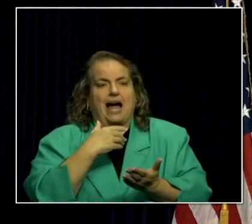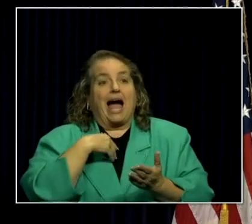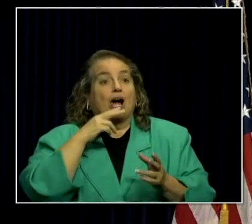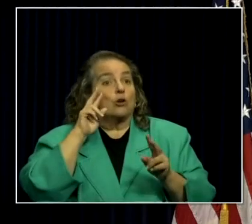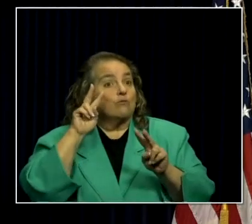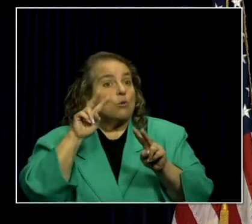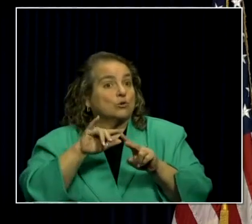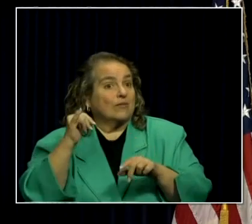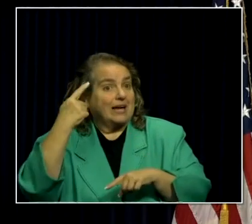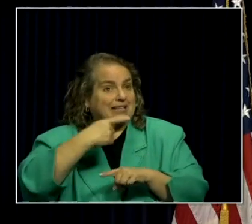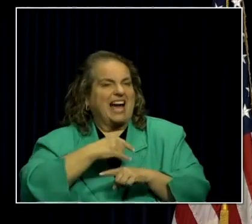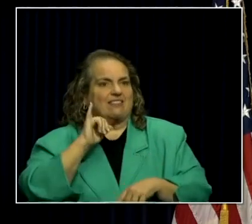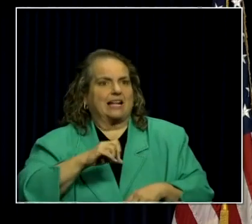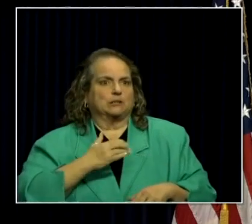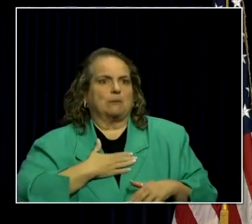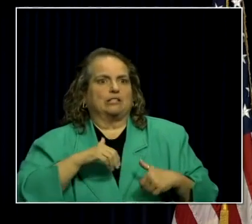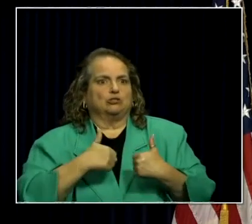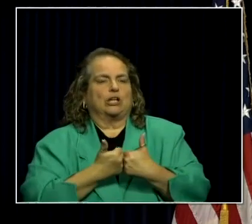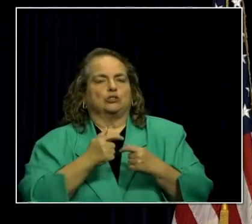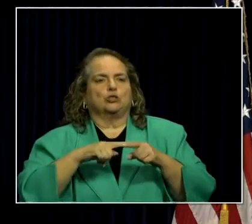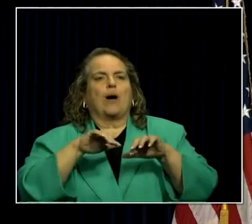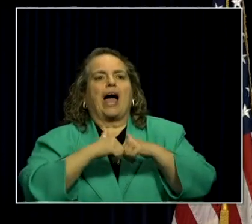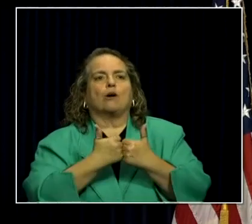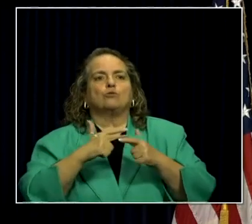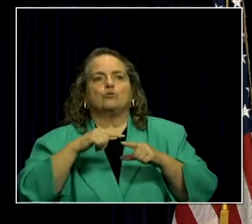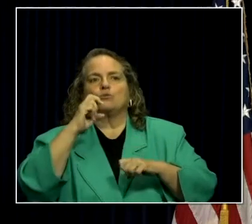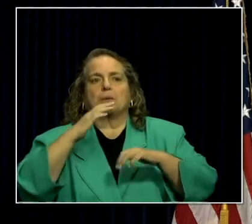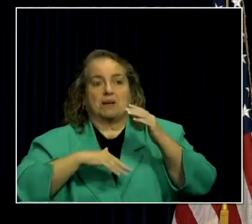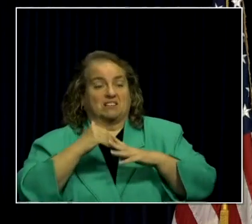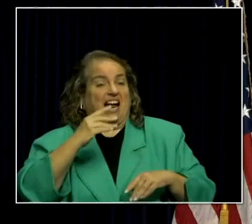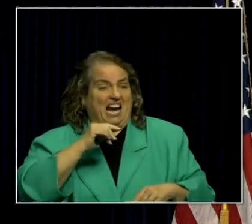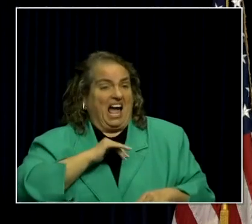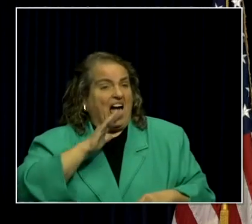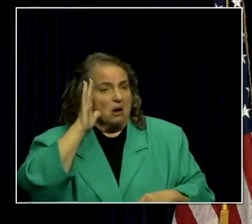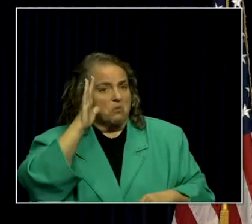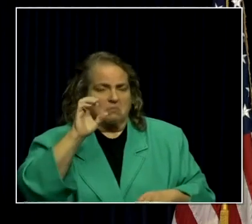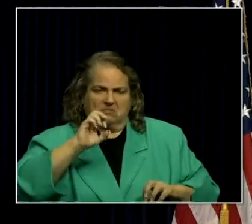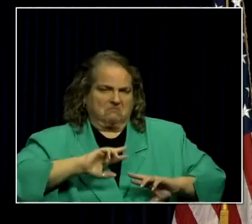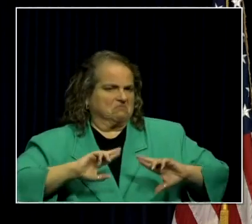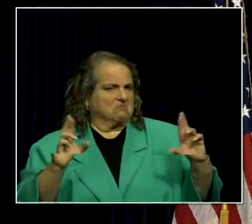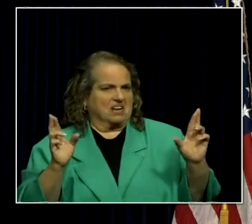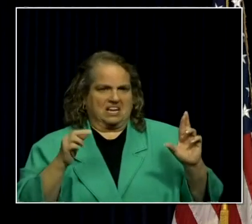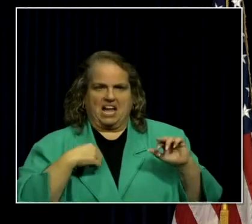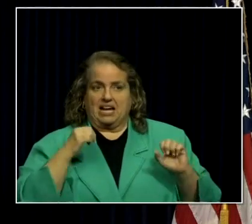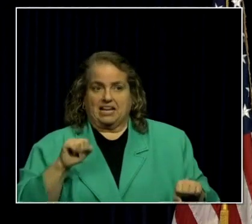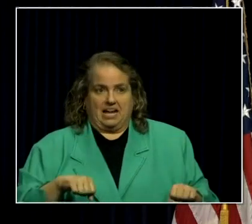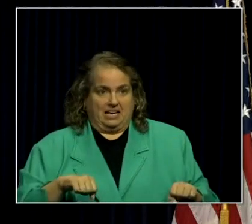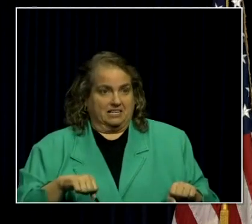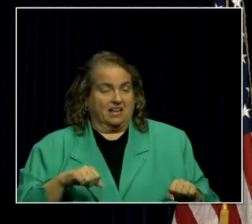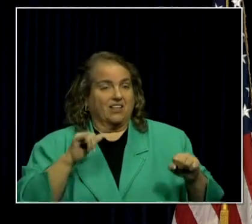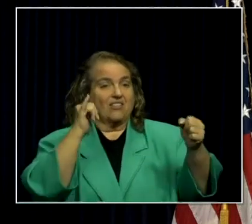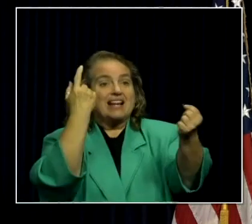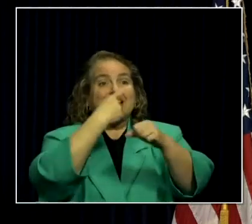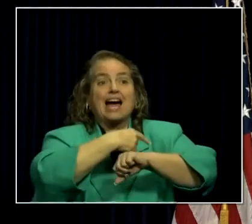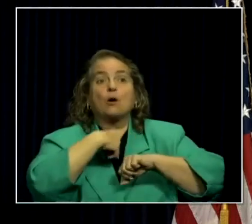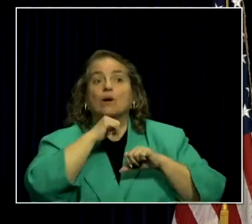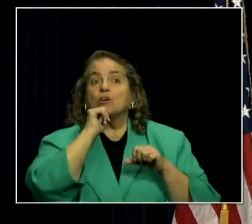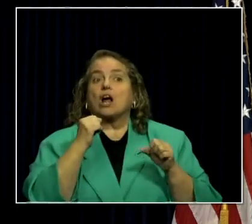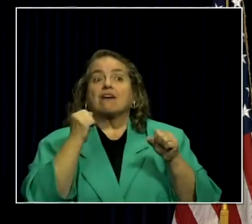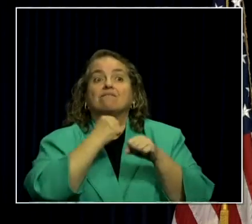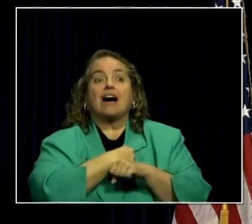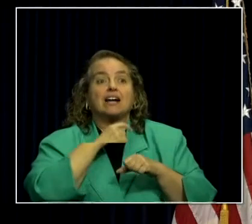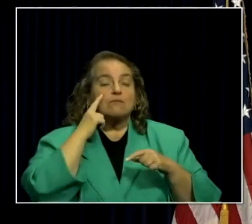day that that's our challenge, and I'm going to be up for it. The day that we're not fighting for the health and lives of our people, and that's our challenge, I am